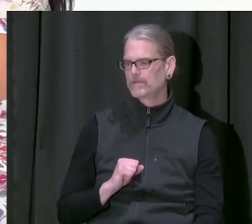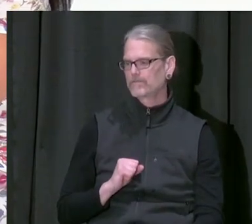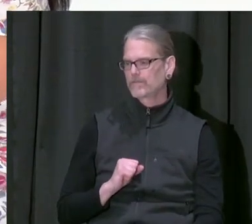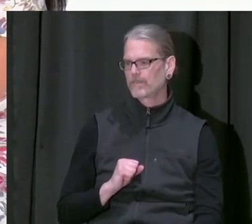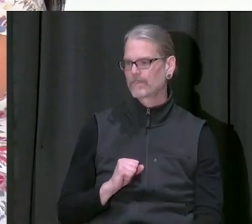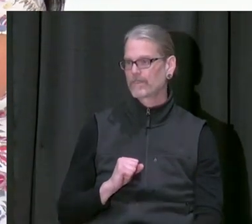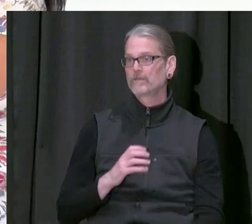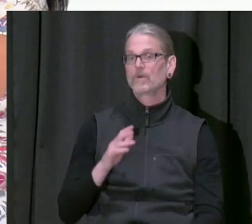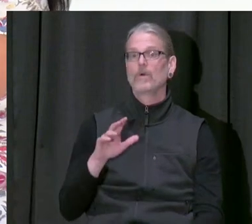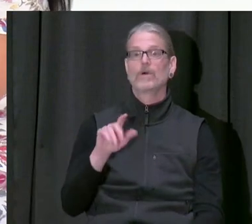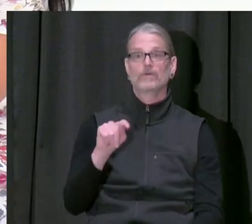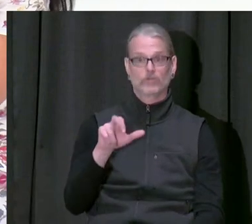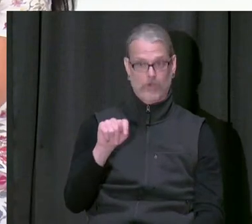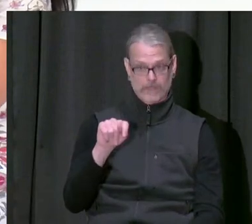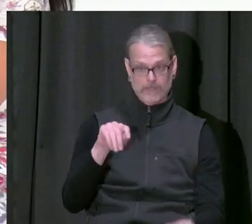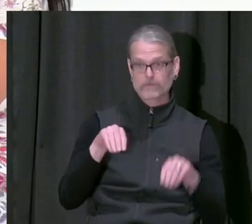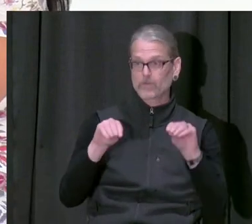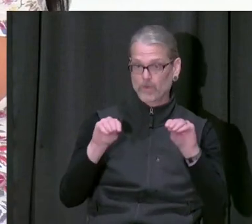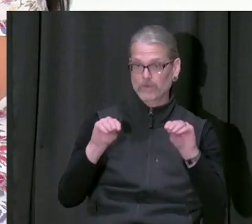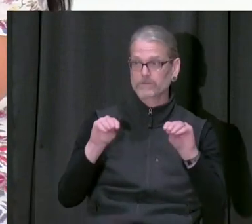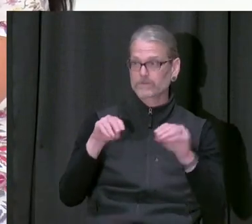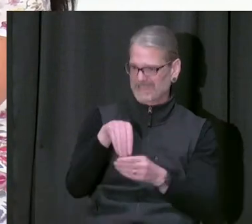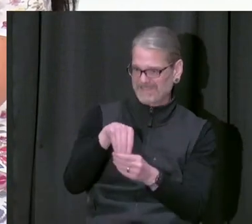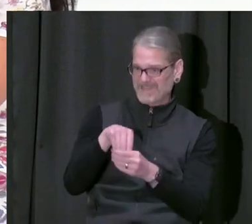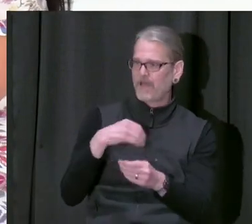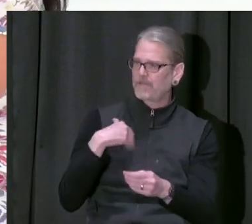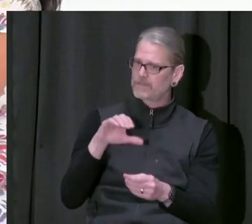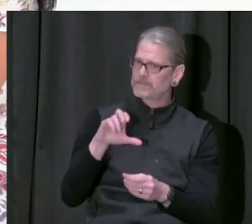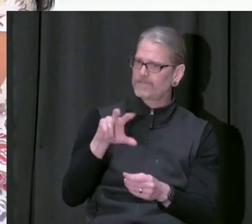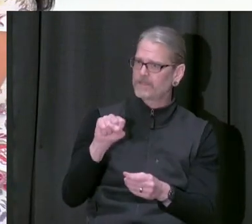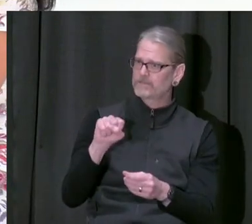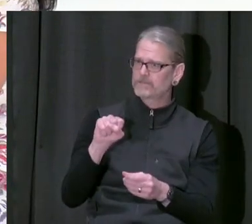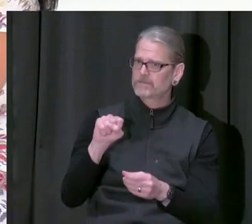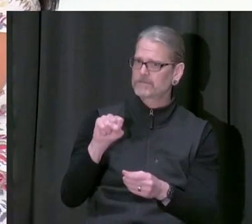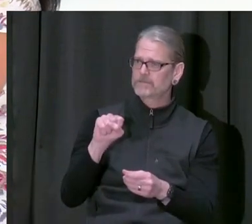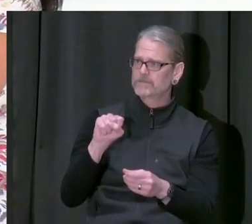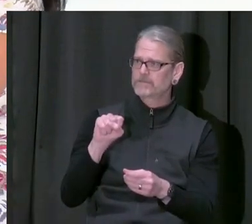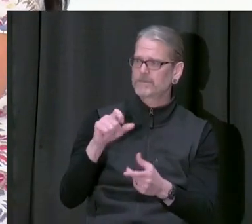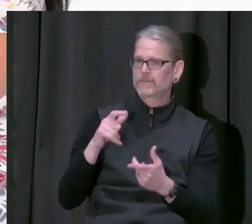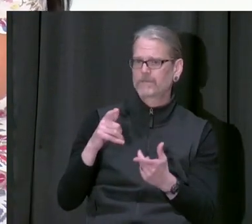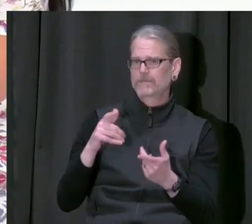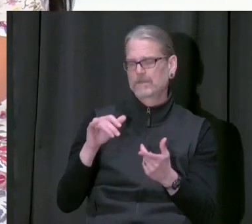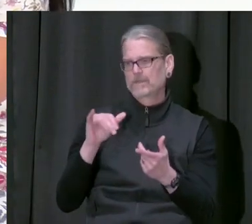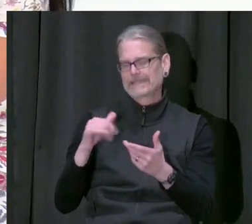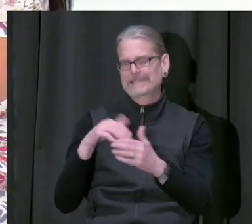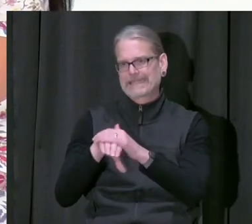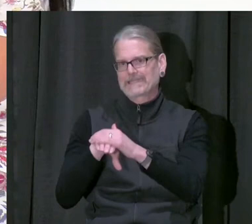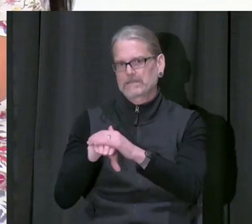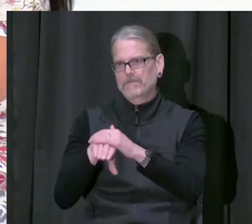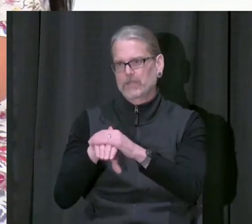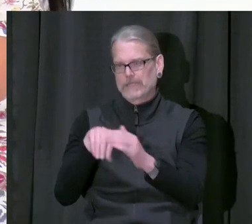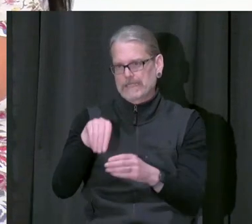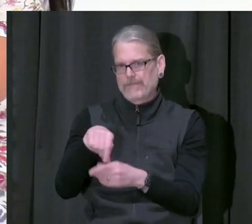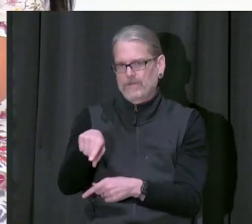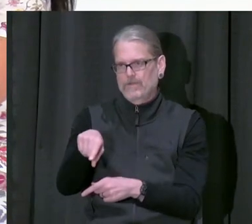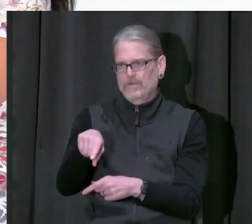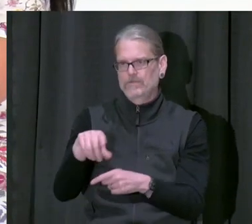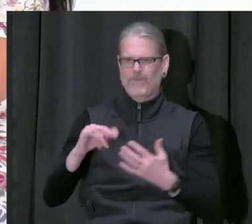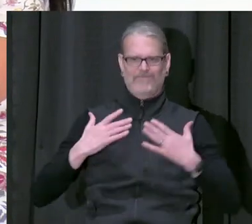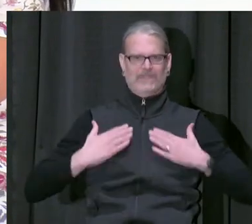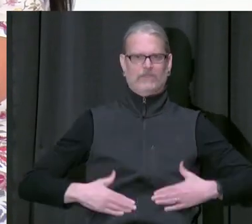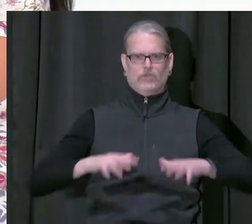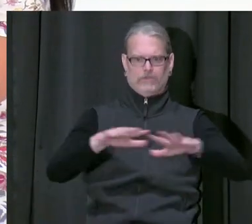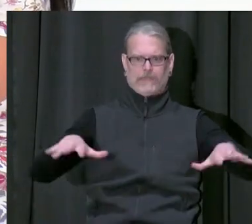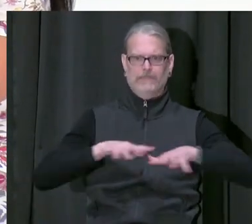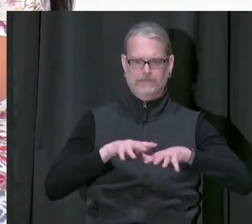So the Target stores, right, which has the CVS, so that's the physical accessibility of it. Got it. So within the physical accessible space, what they have to